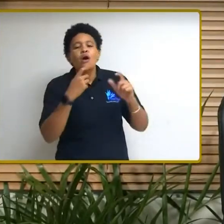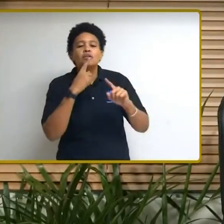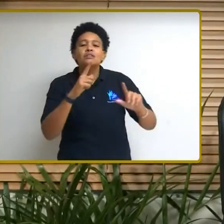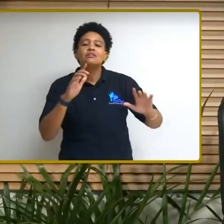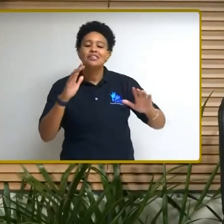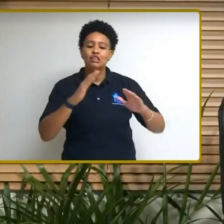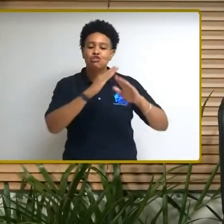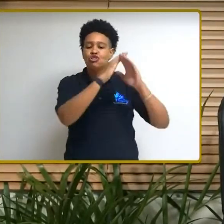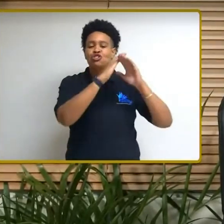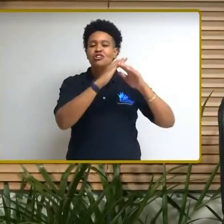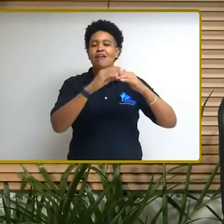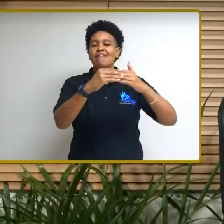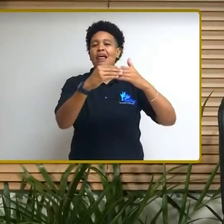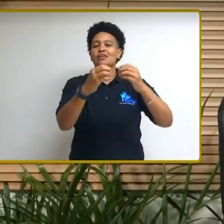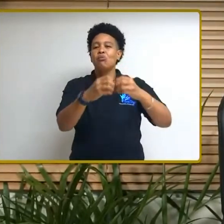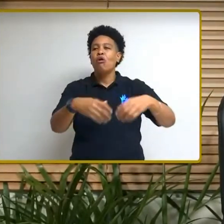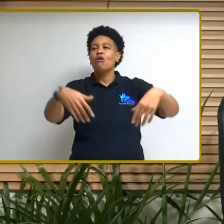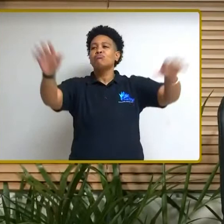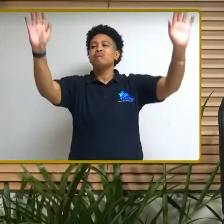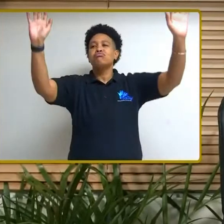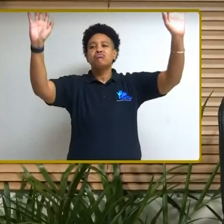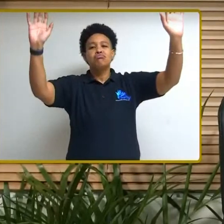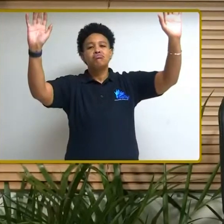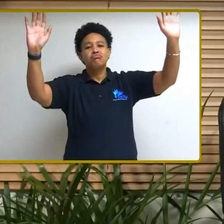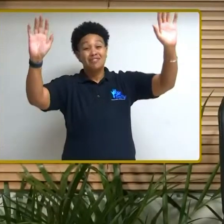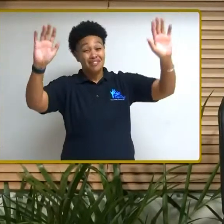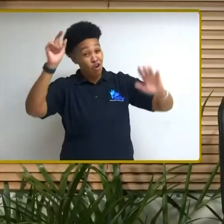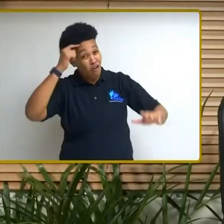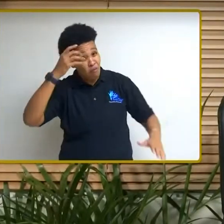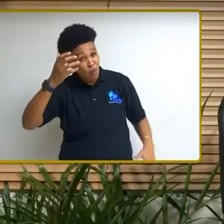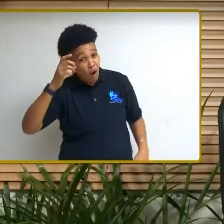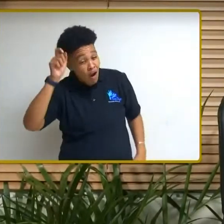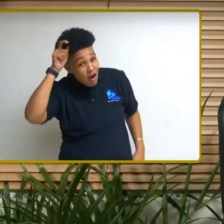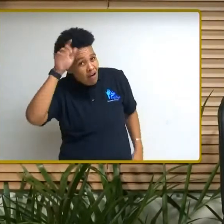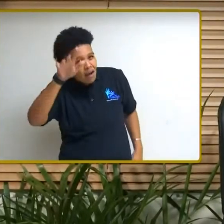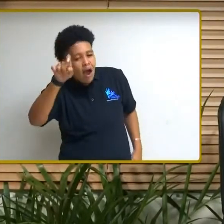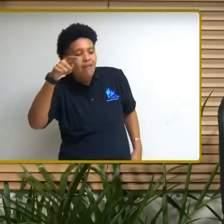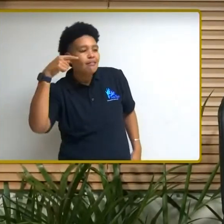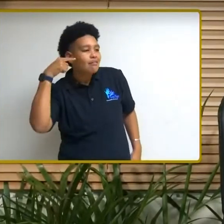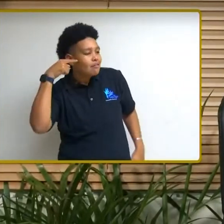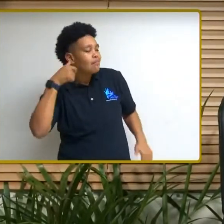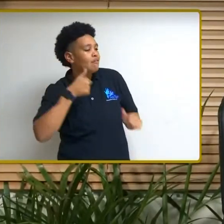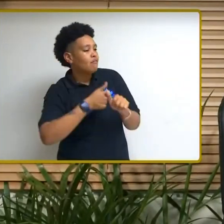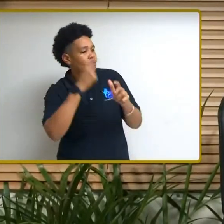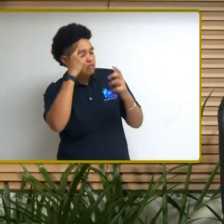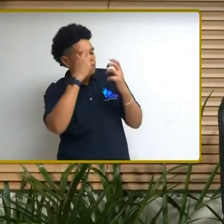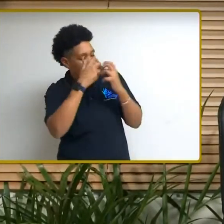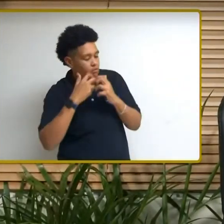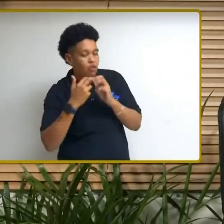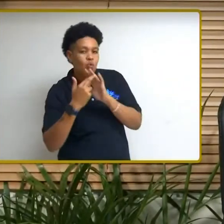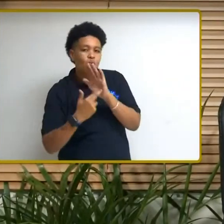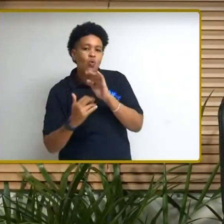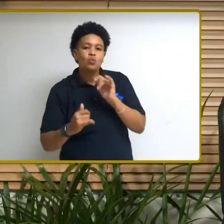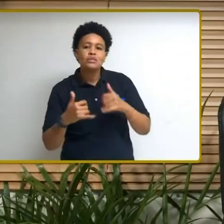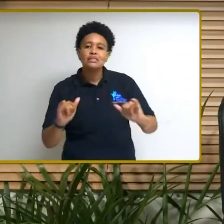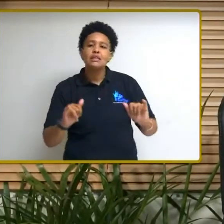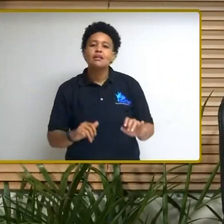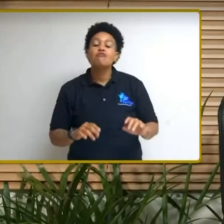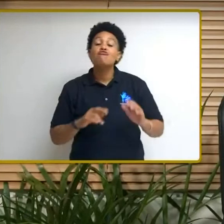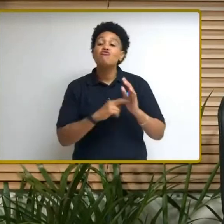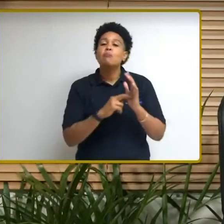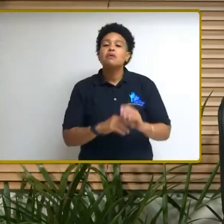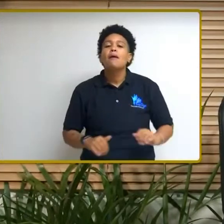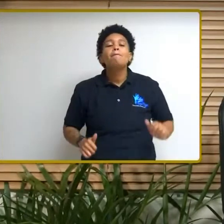those restrictions. That's what the government would like to do. But it means that we have to observe those critical protocols, which still represent the most